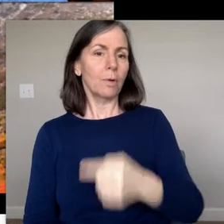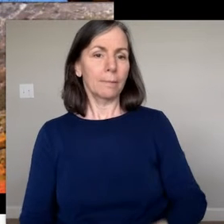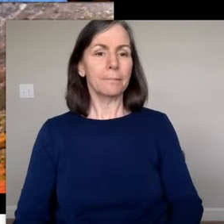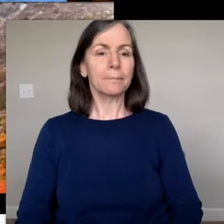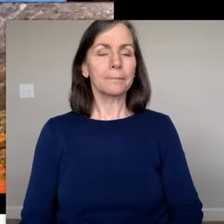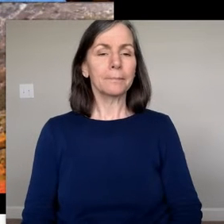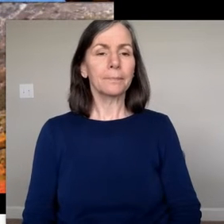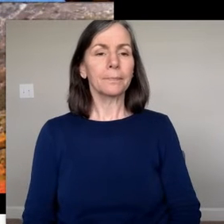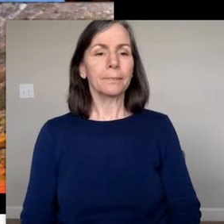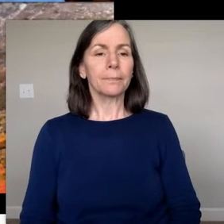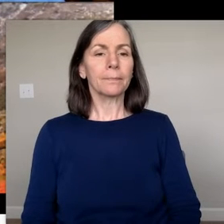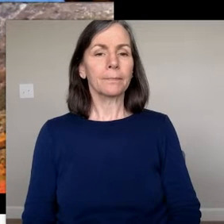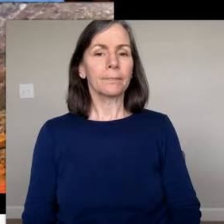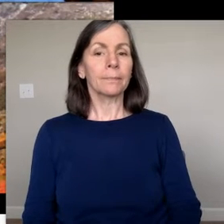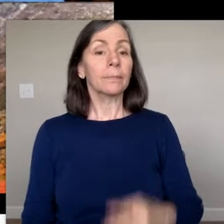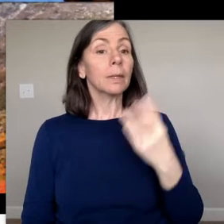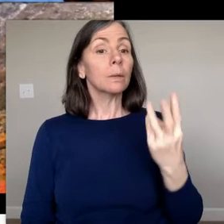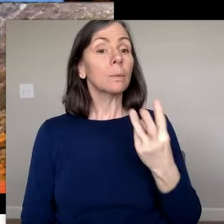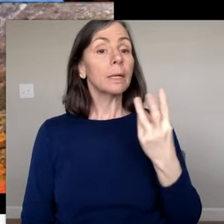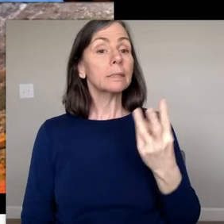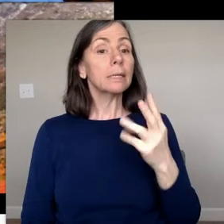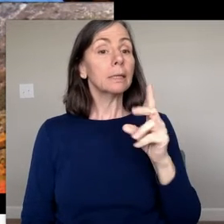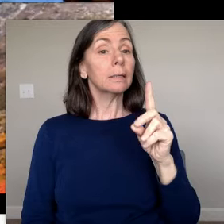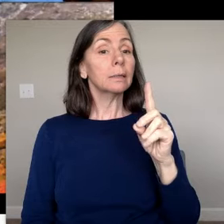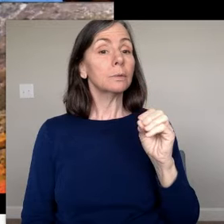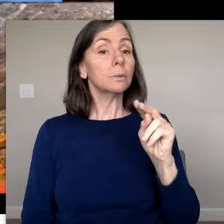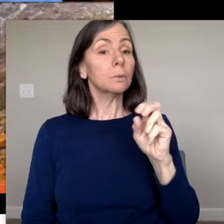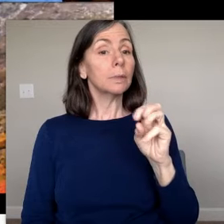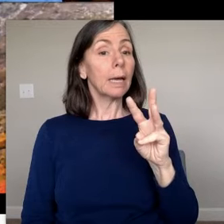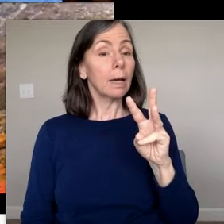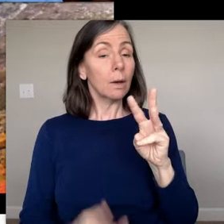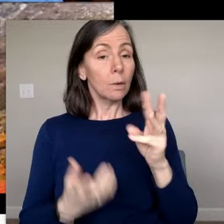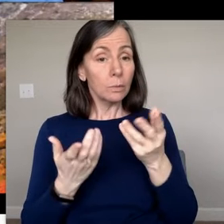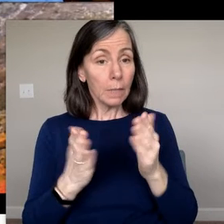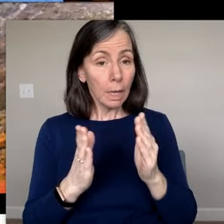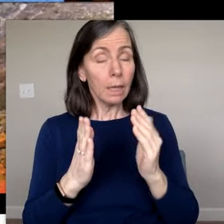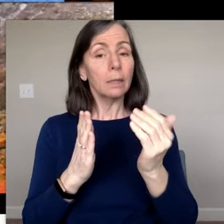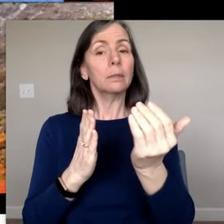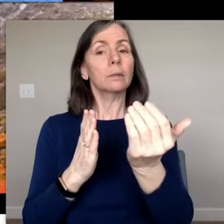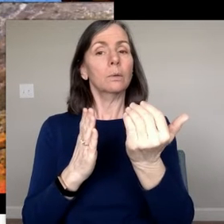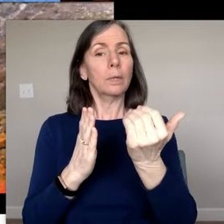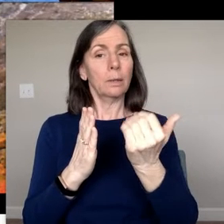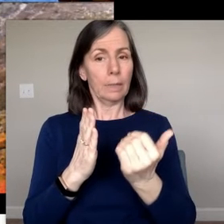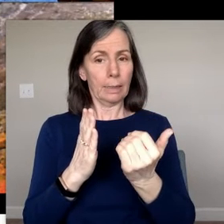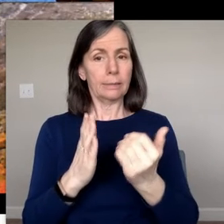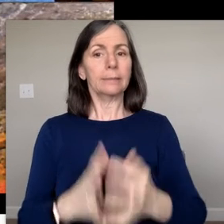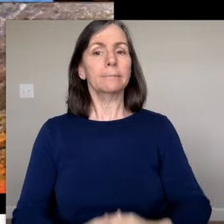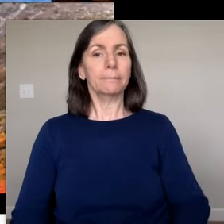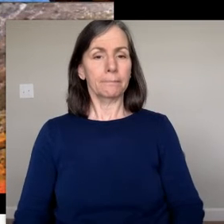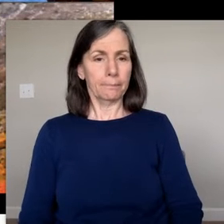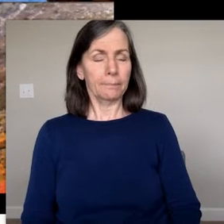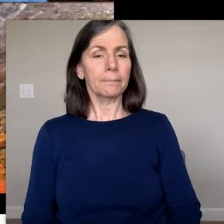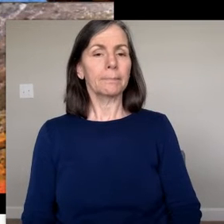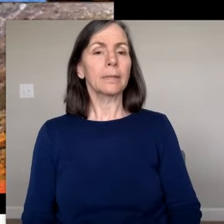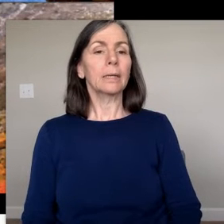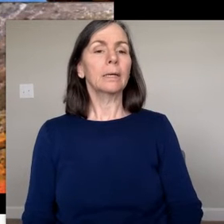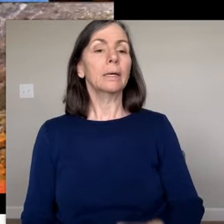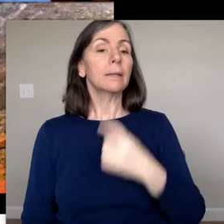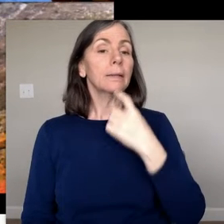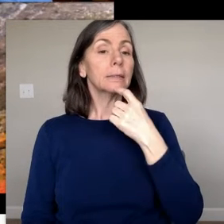We did Wednesday's Due Now already, so I'm going to go to the next thing, which says Google